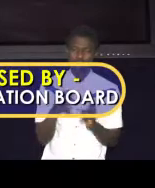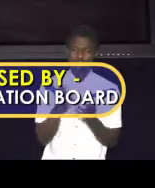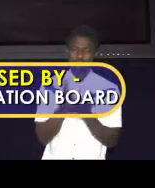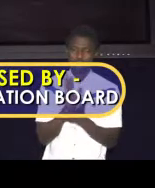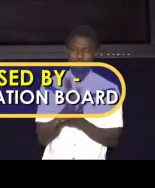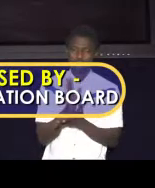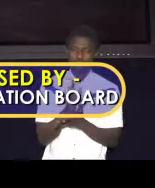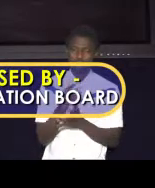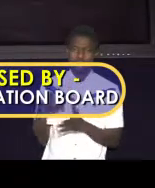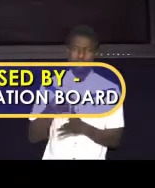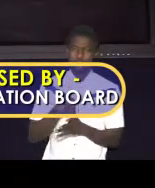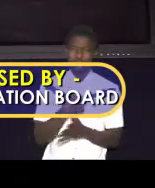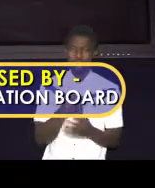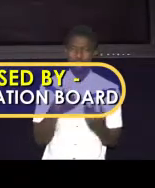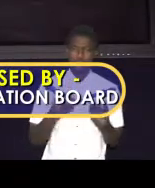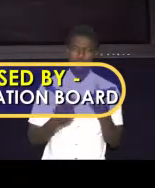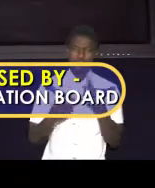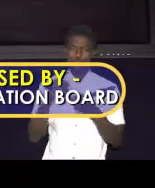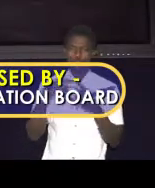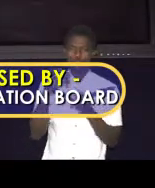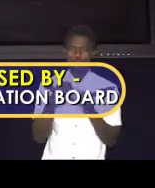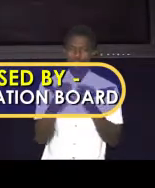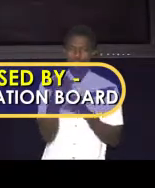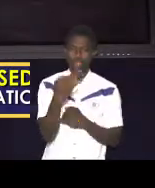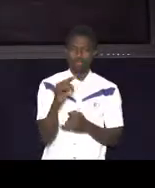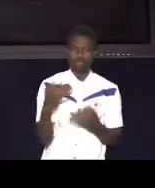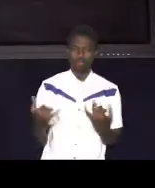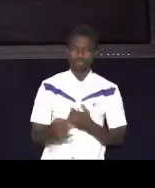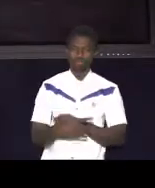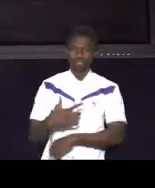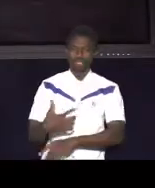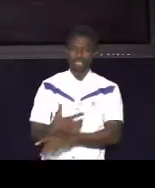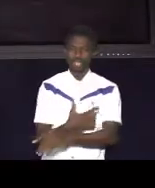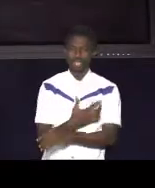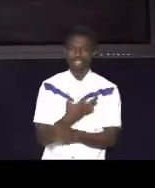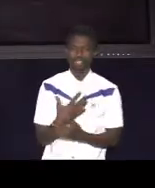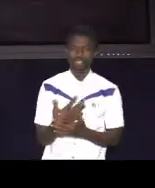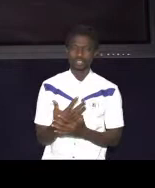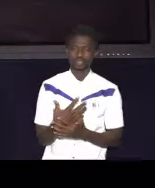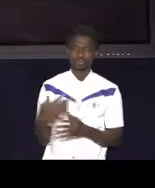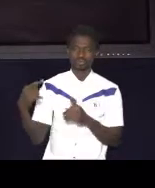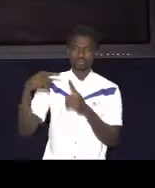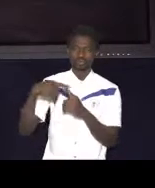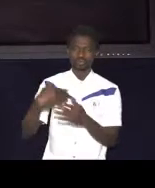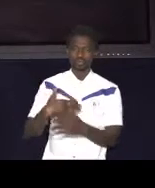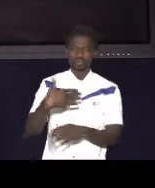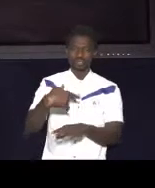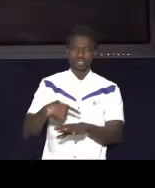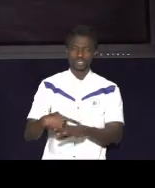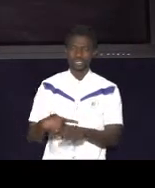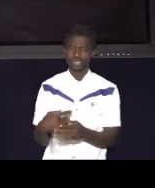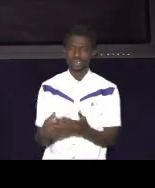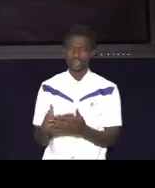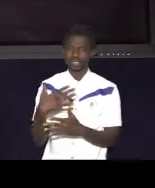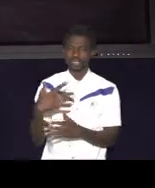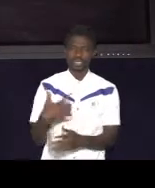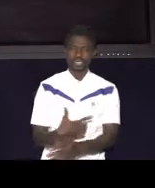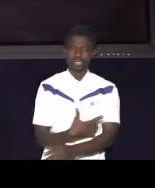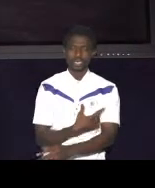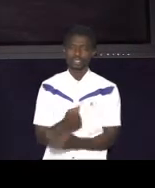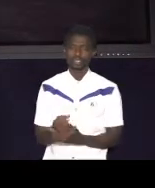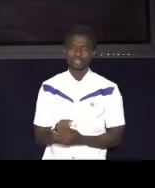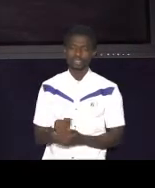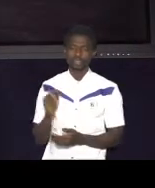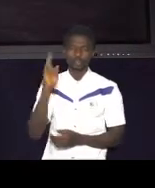correct. We have come to the end of today's lesson. Until next time, next